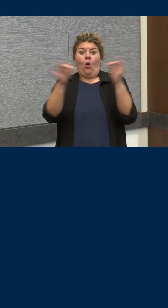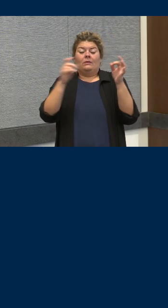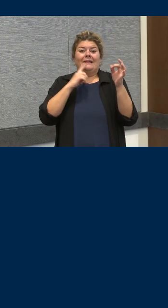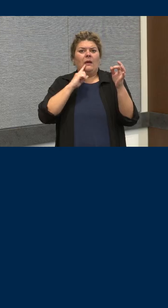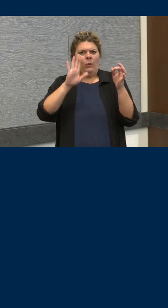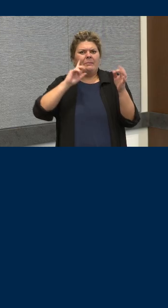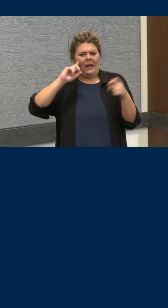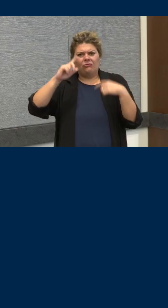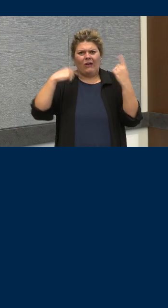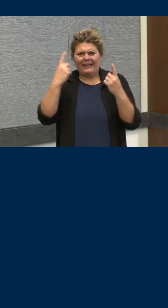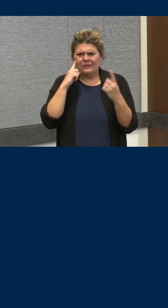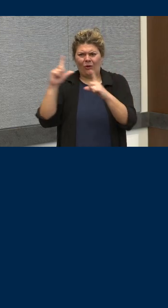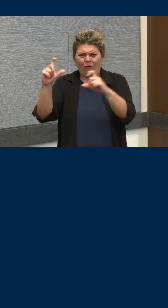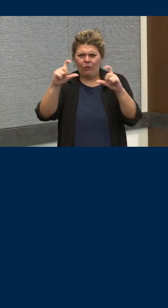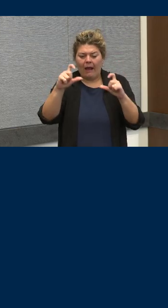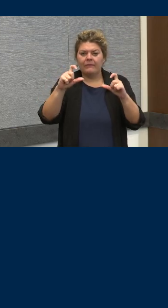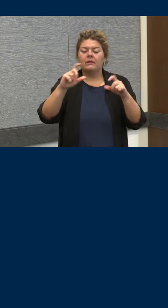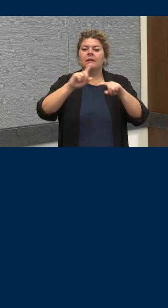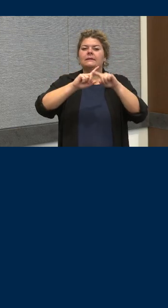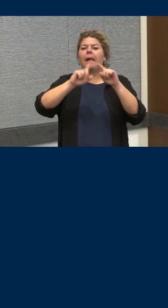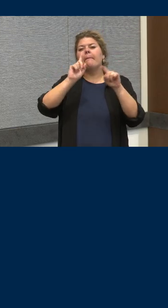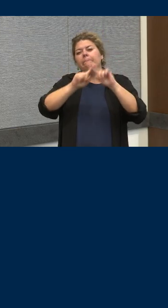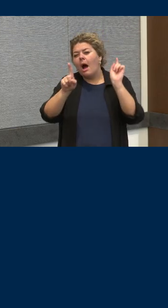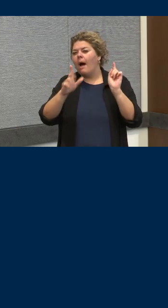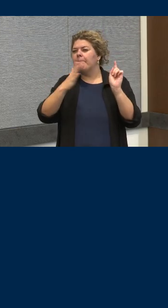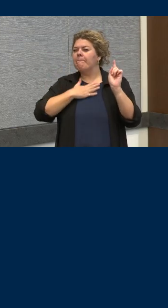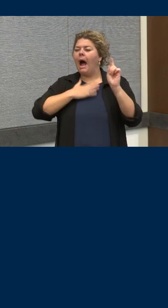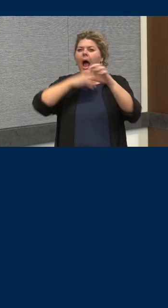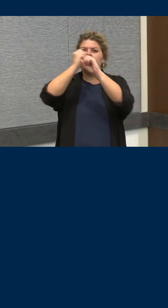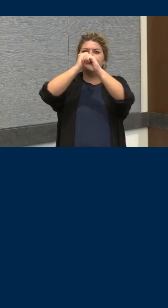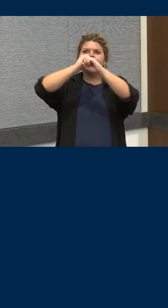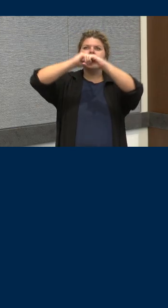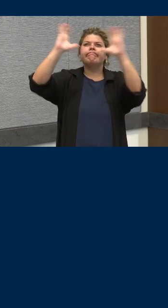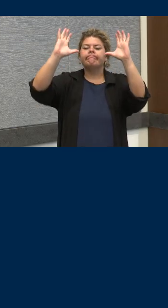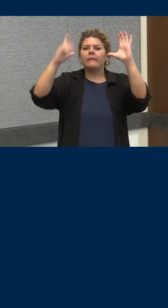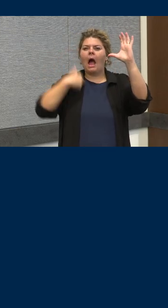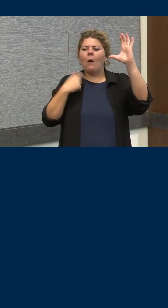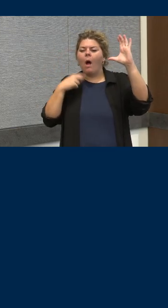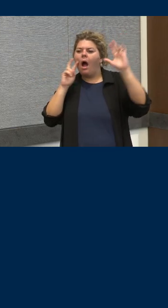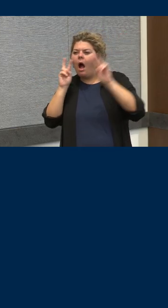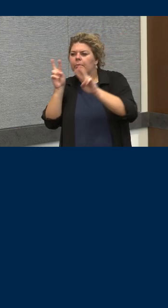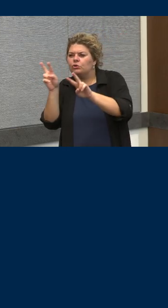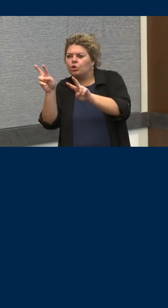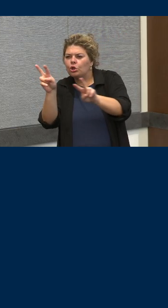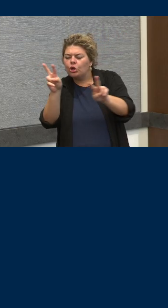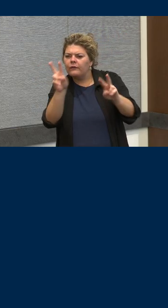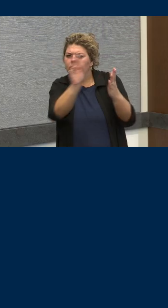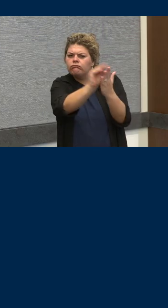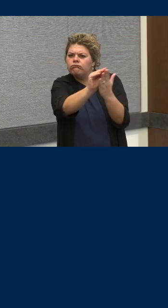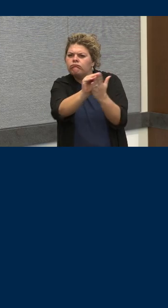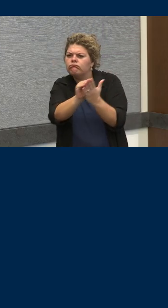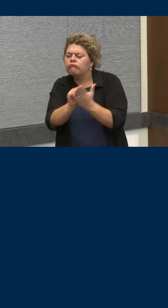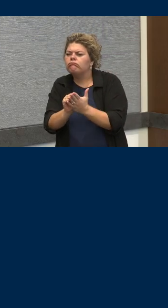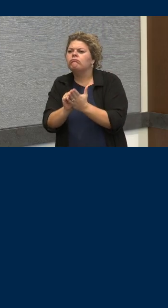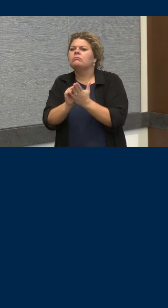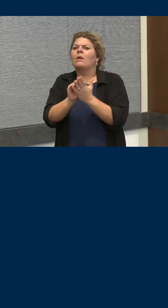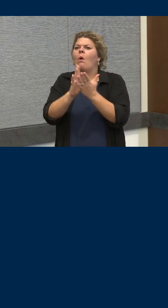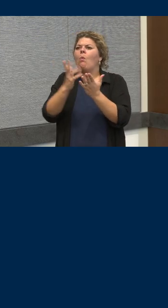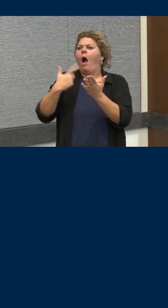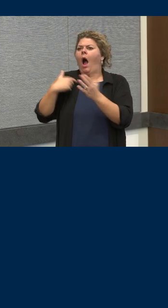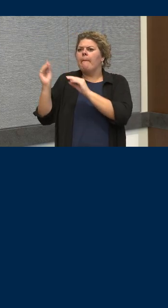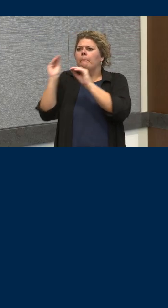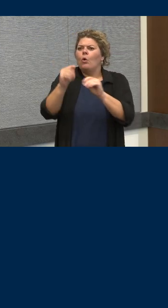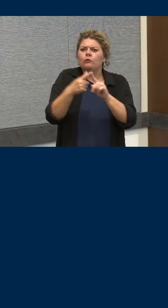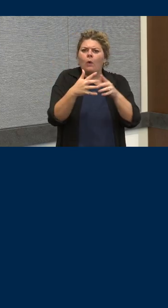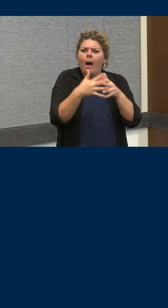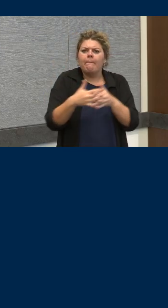absurdity. What I have in mind then," he explained, "is observation and record of what one naturalized American